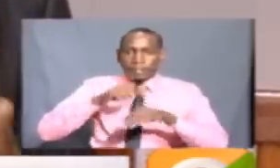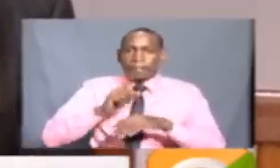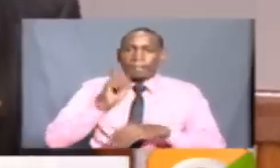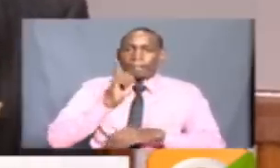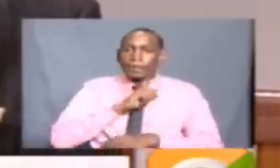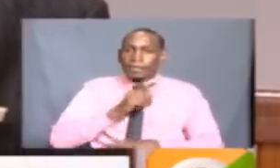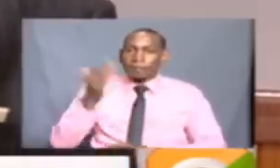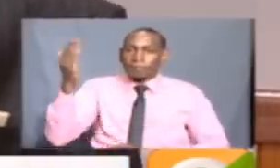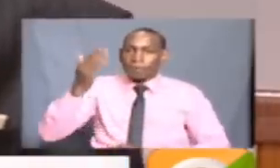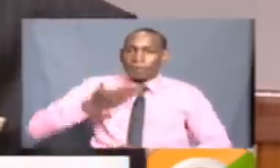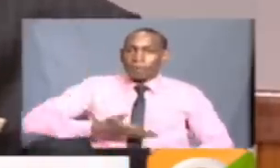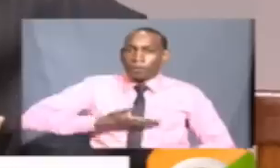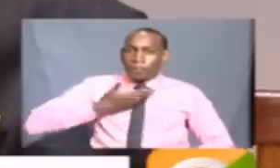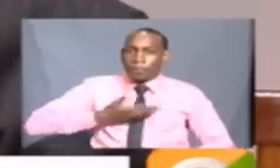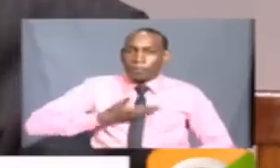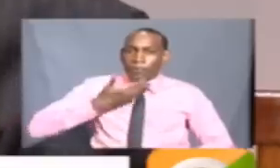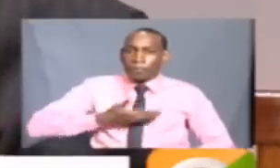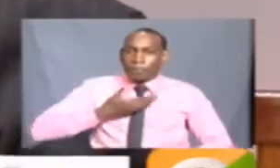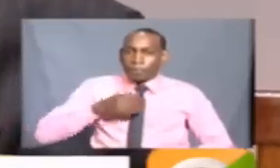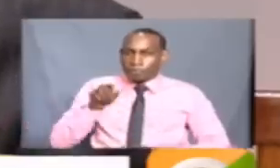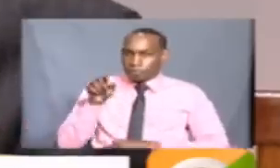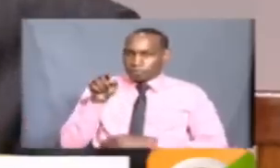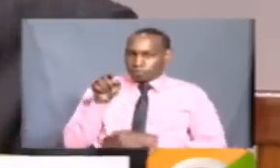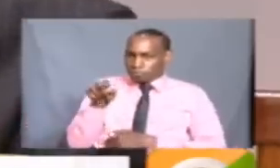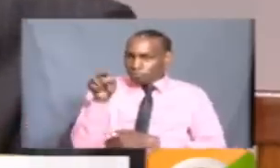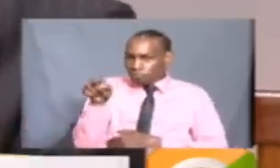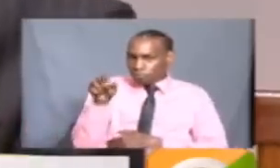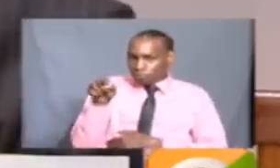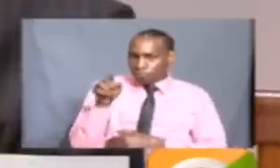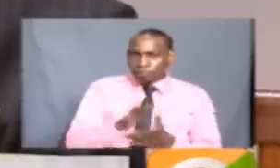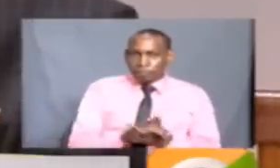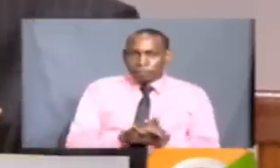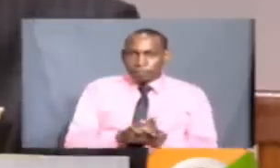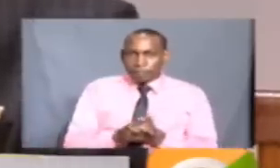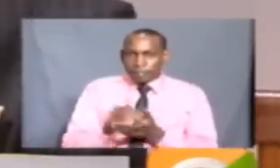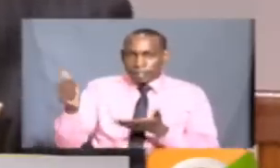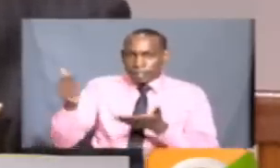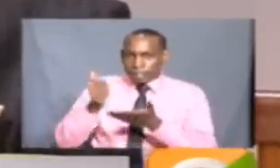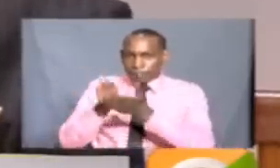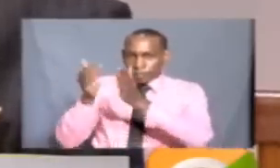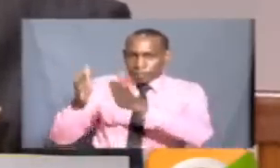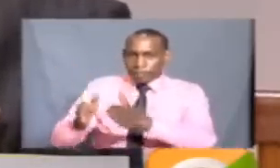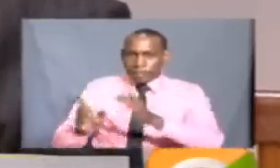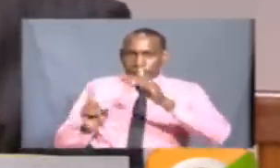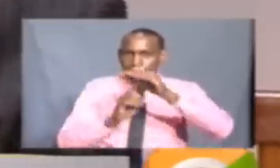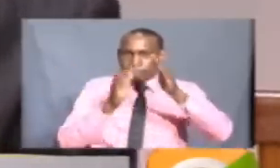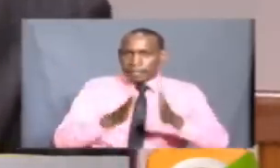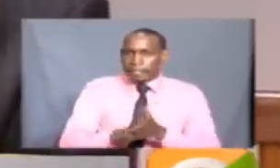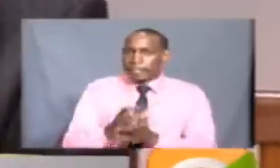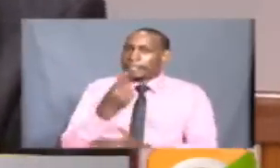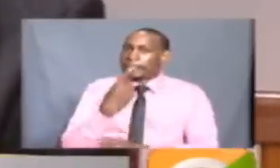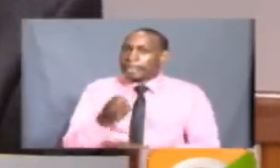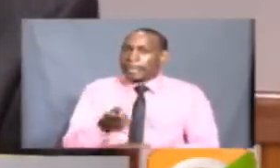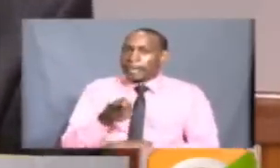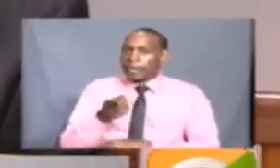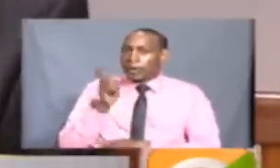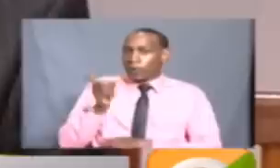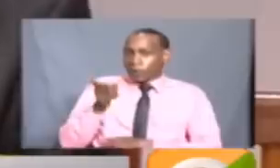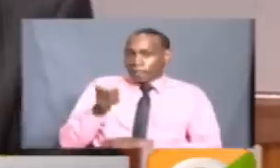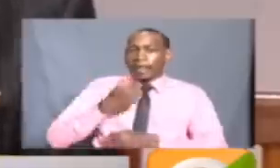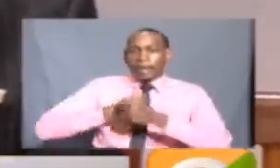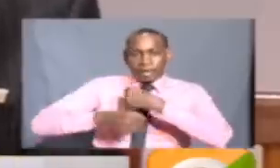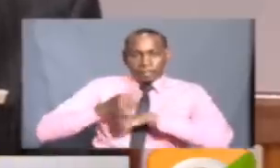charged speech, point a finger at his appointee in the cabinet and tell him, we,